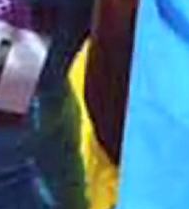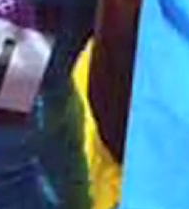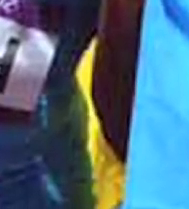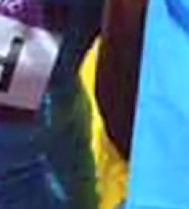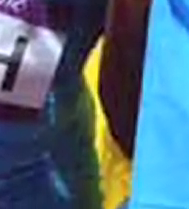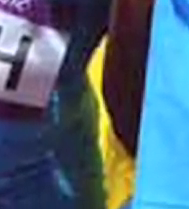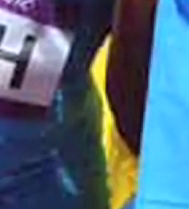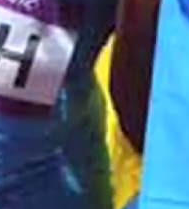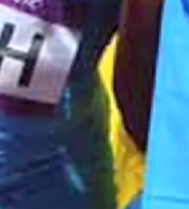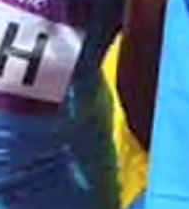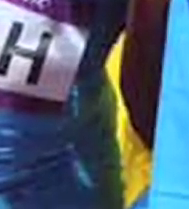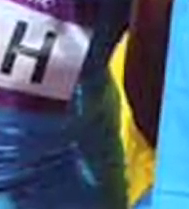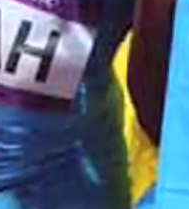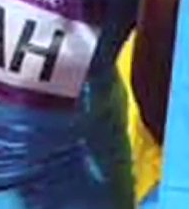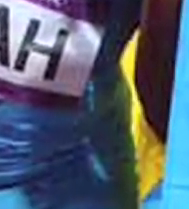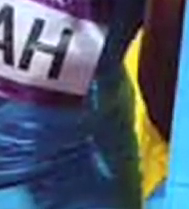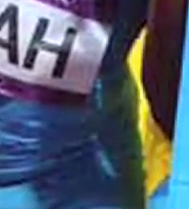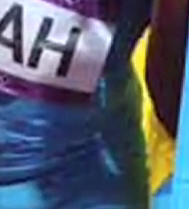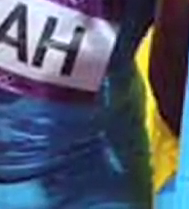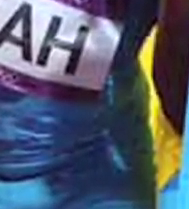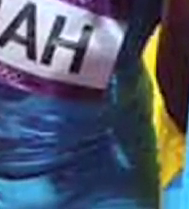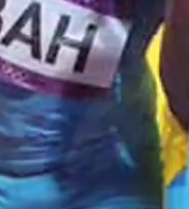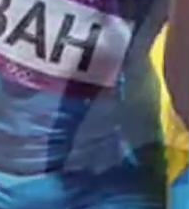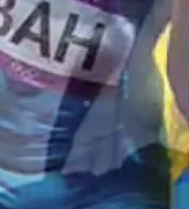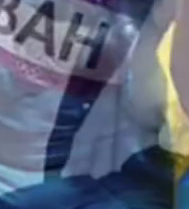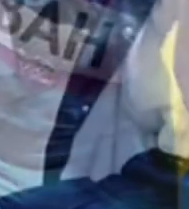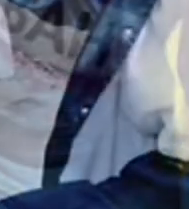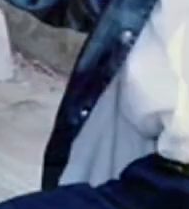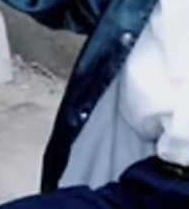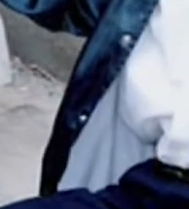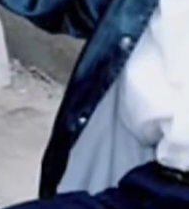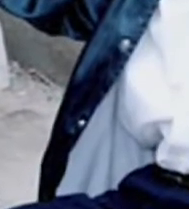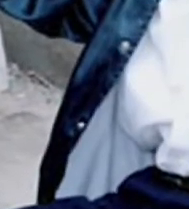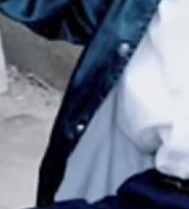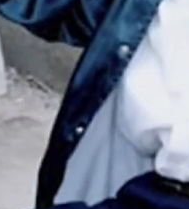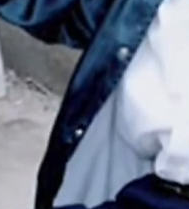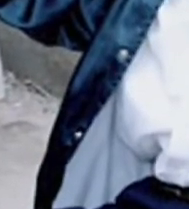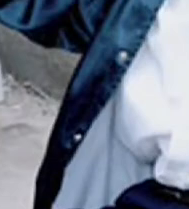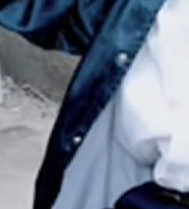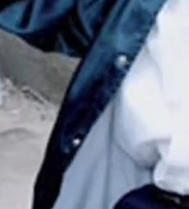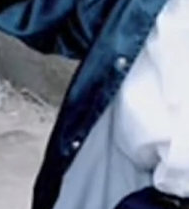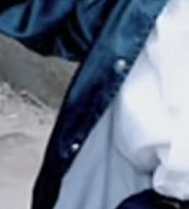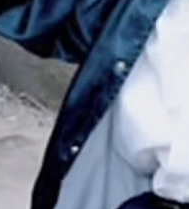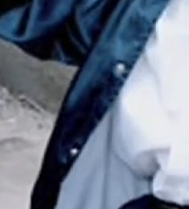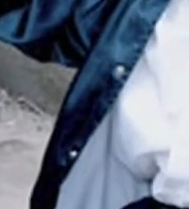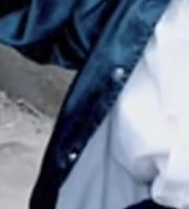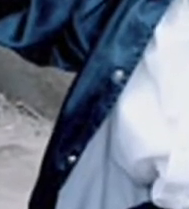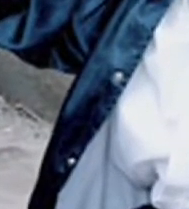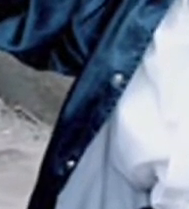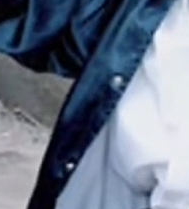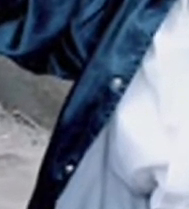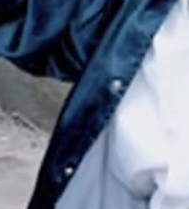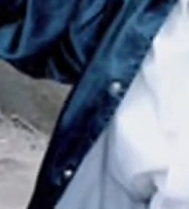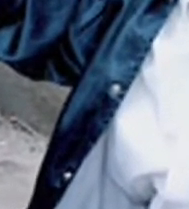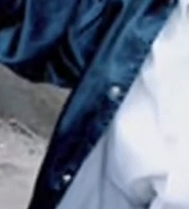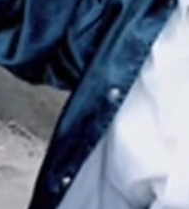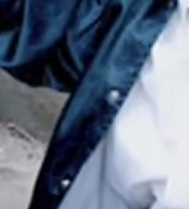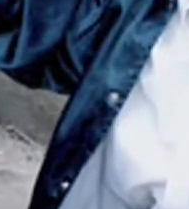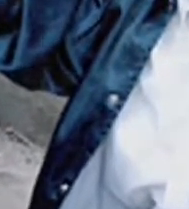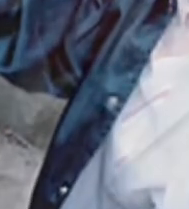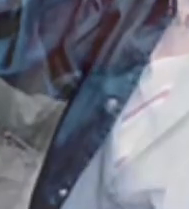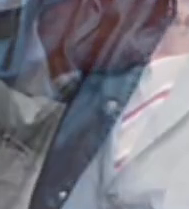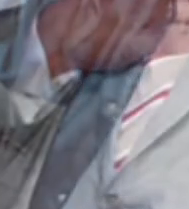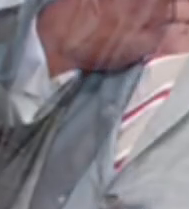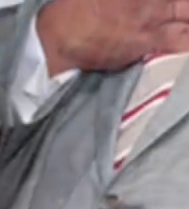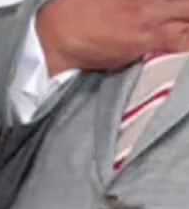represents, first of all, half of my life. And during this latter half of my